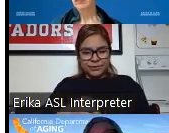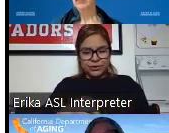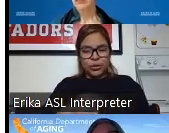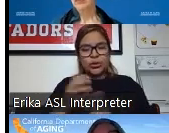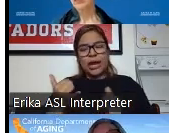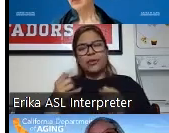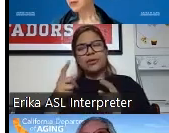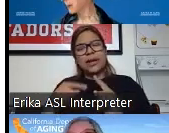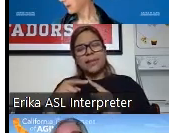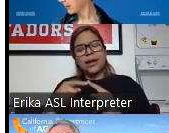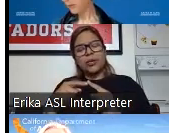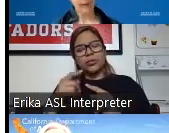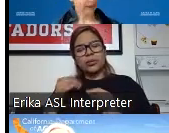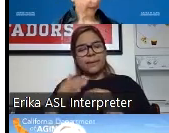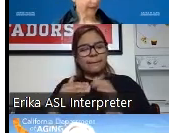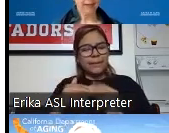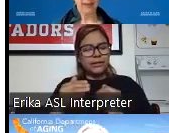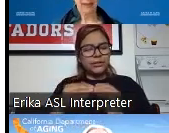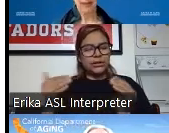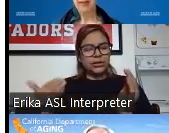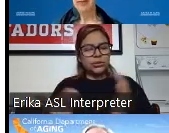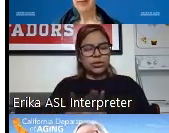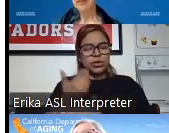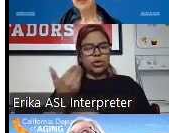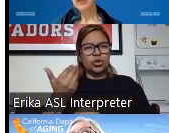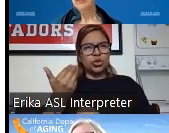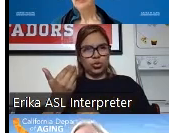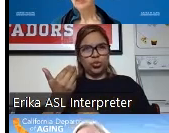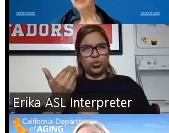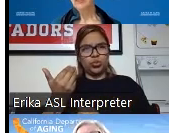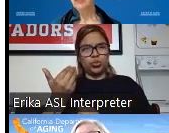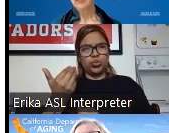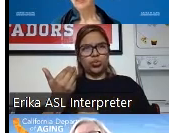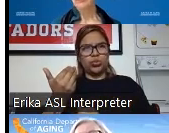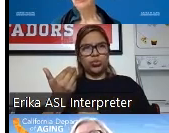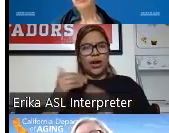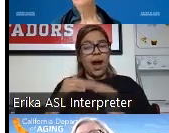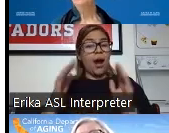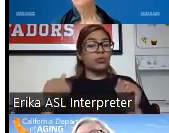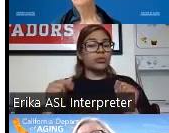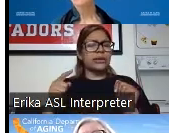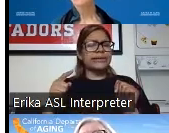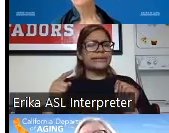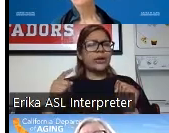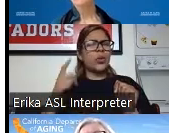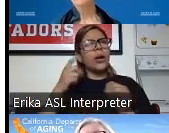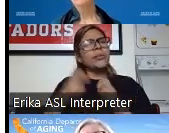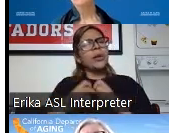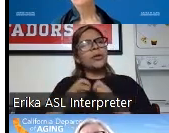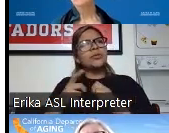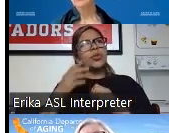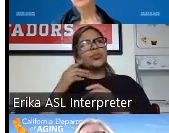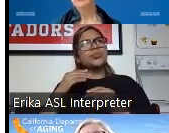rehabilitating and building new housing. One problem is that city